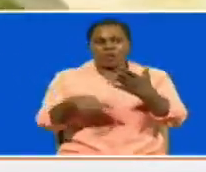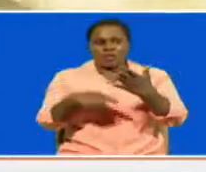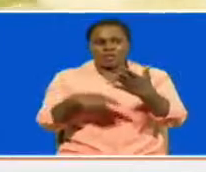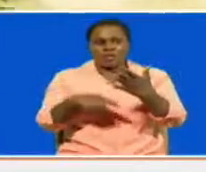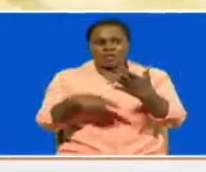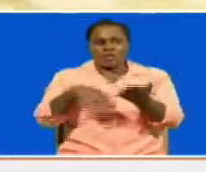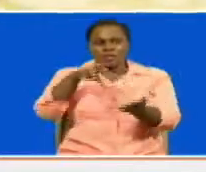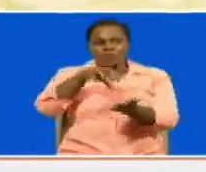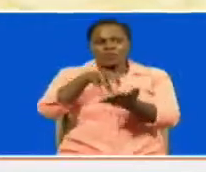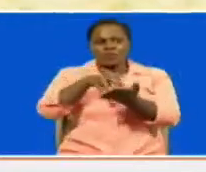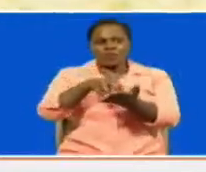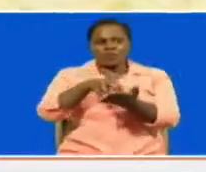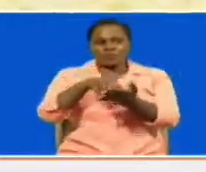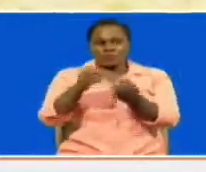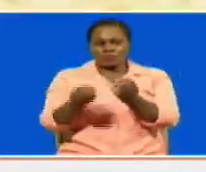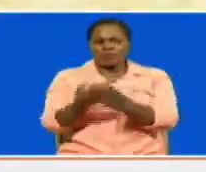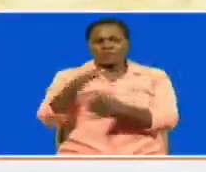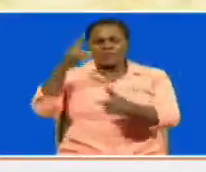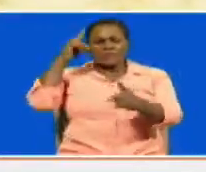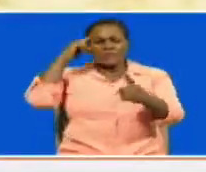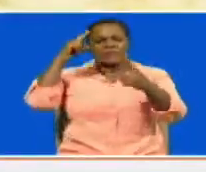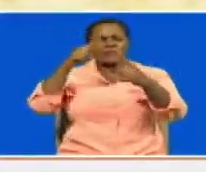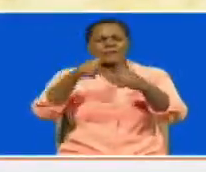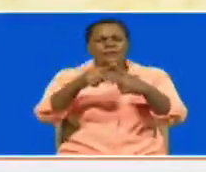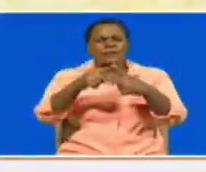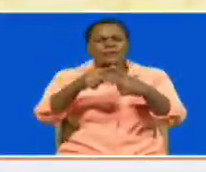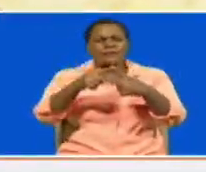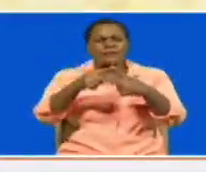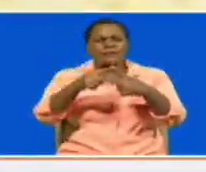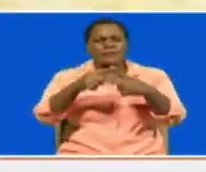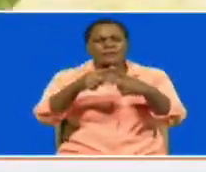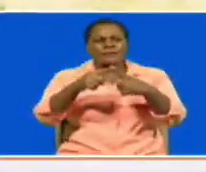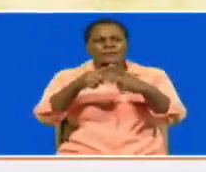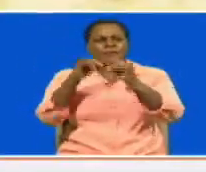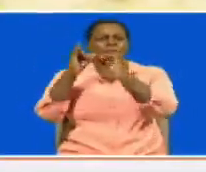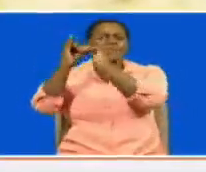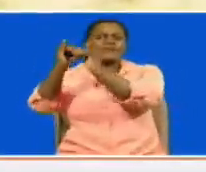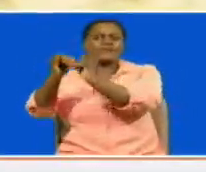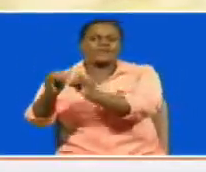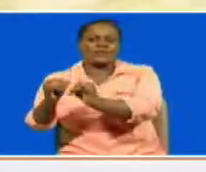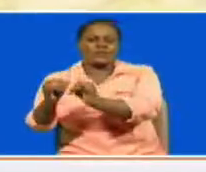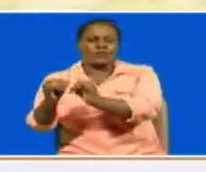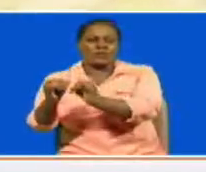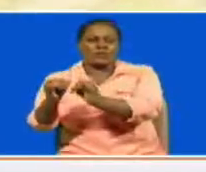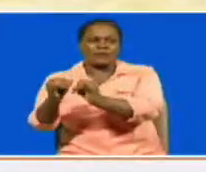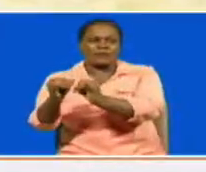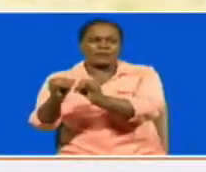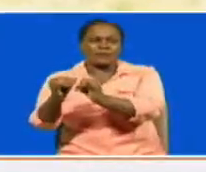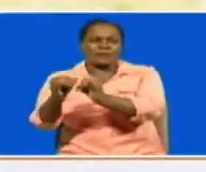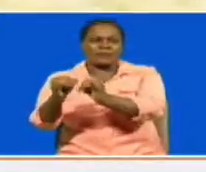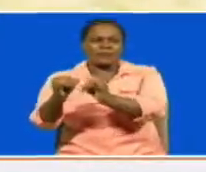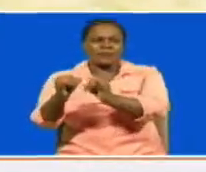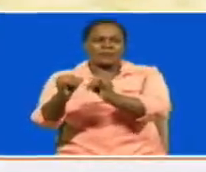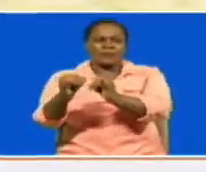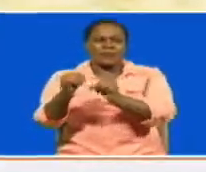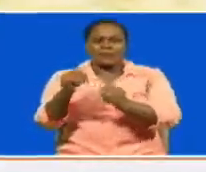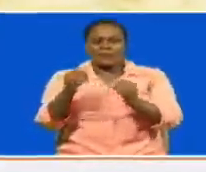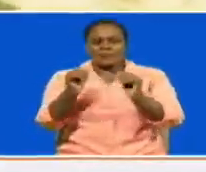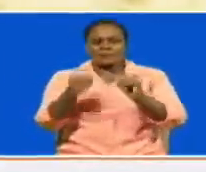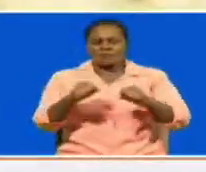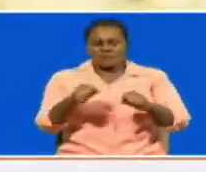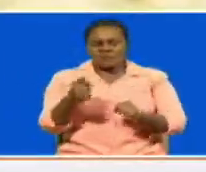created that he was targeting an individual, a particular family. That is not